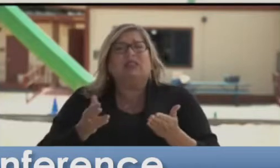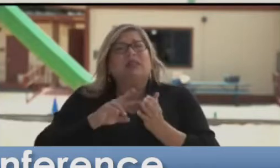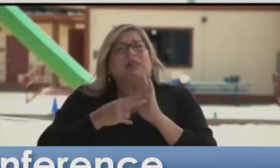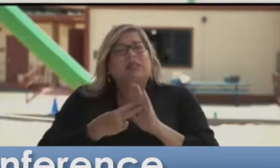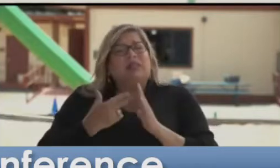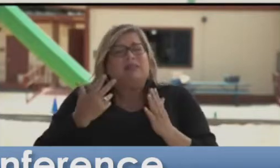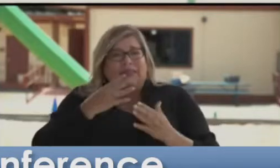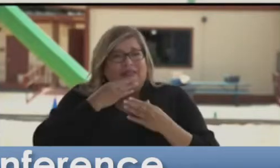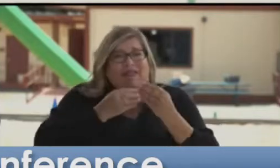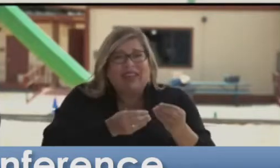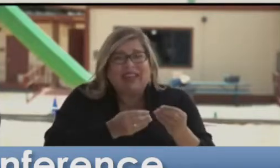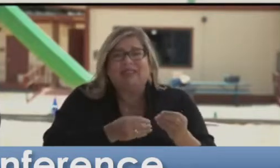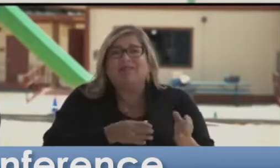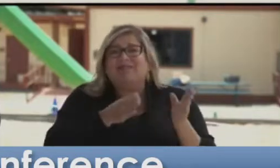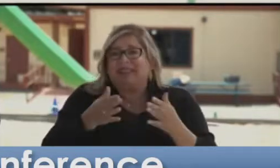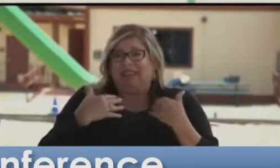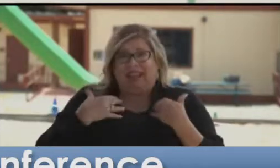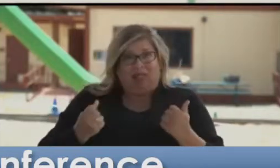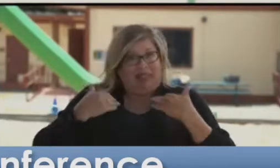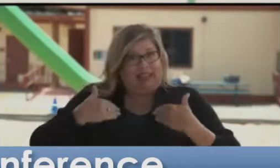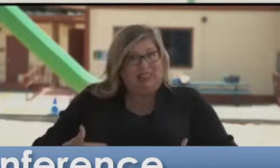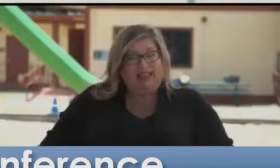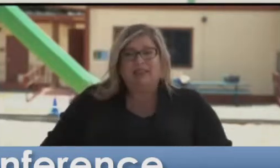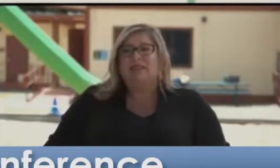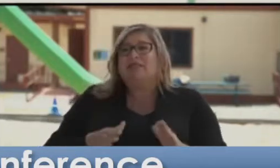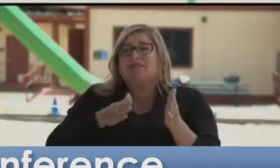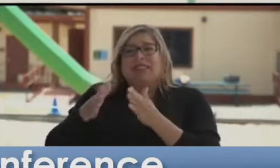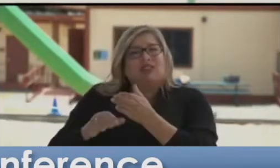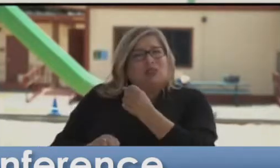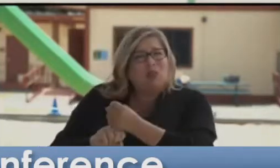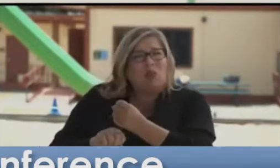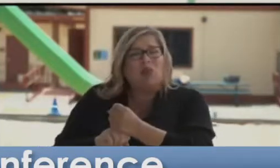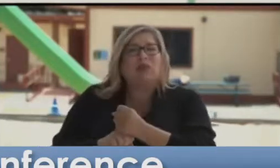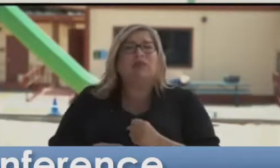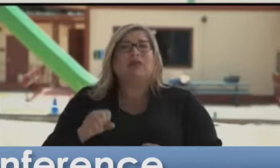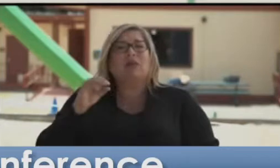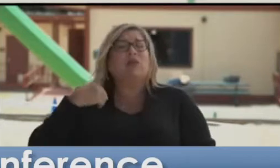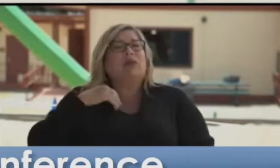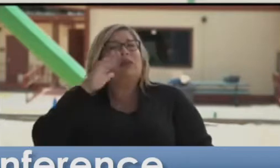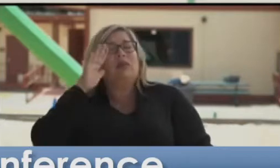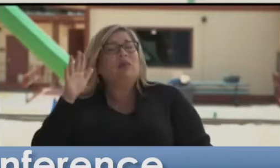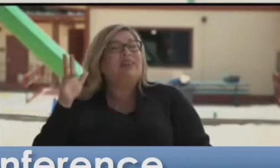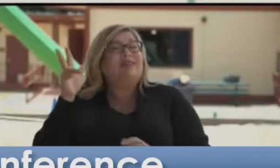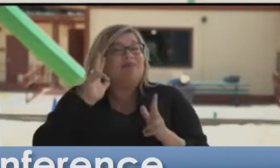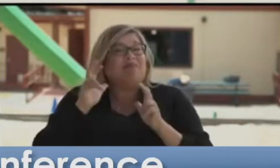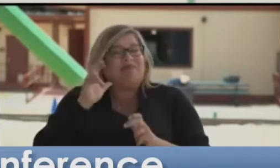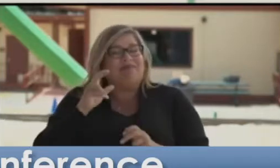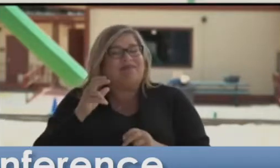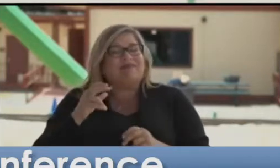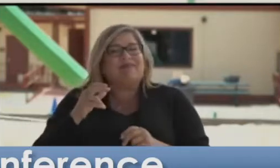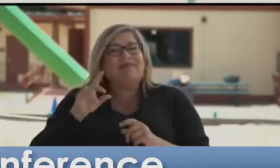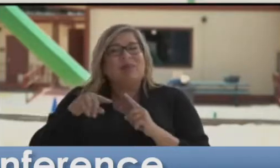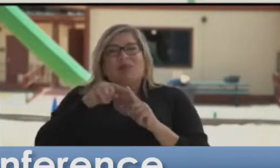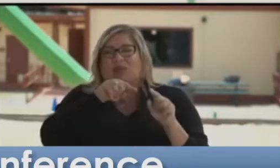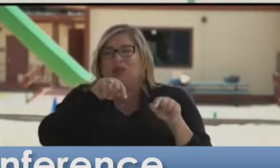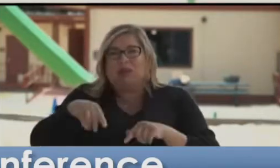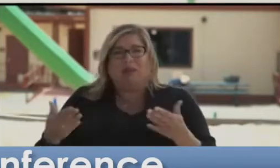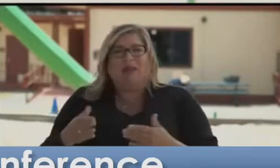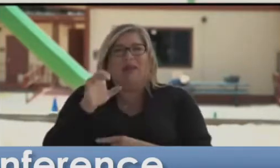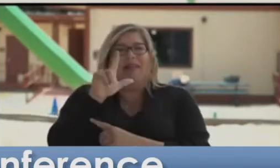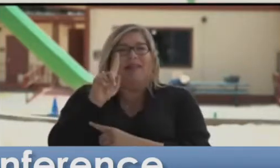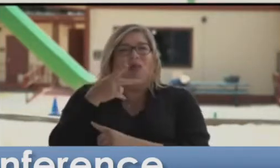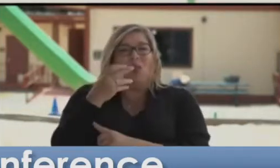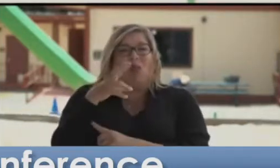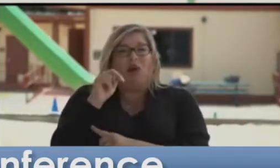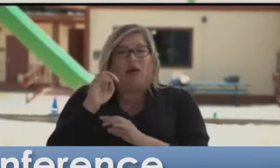fed, to be healthy, to be supported. And we will see here as you visit Elkhorn Elementary